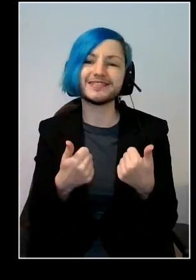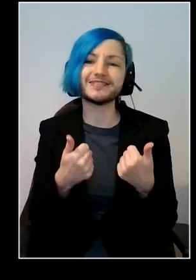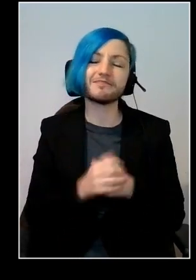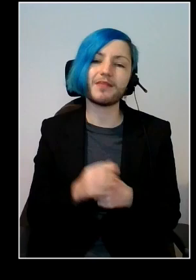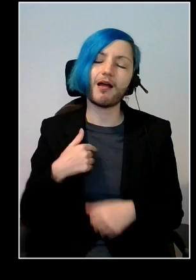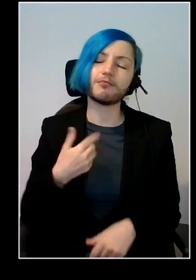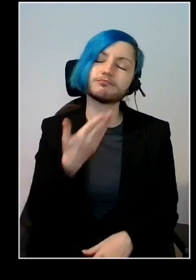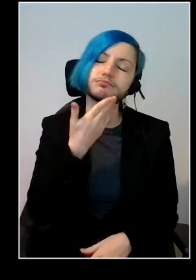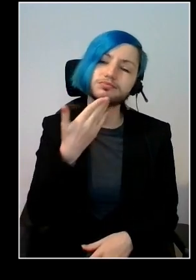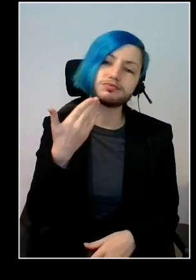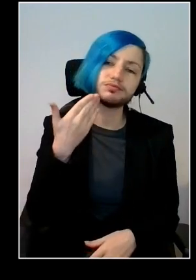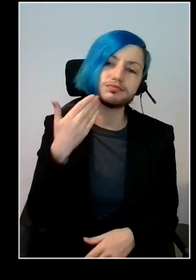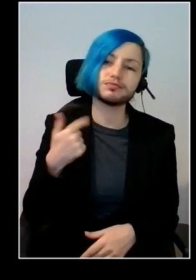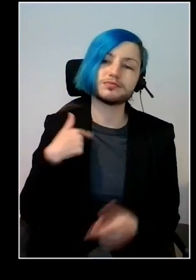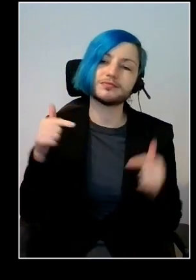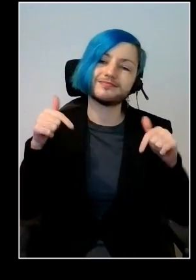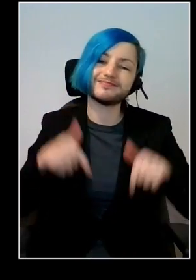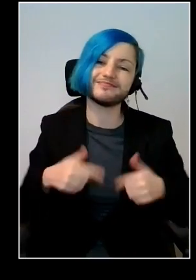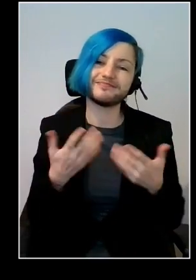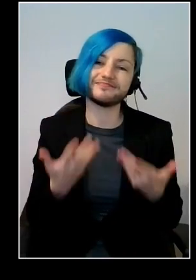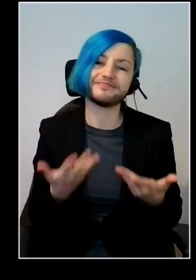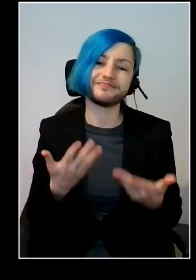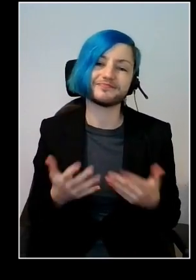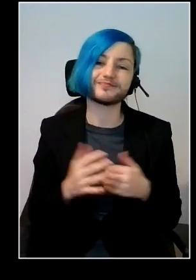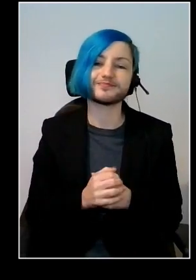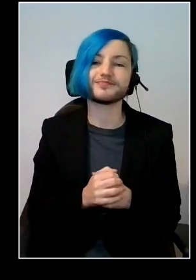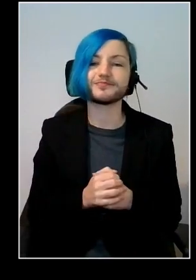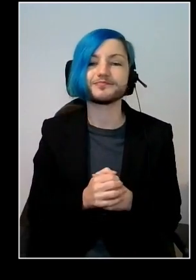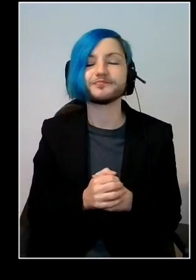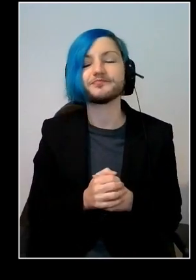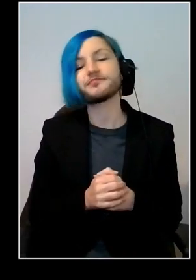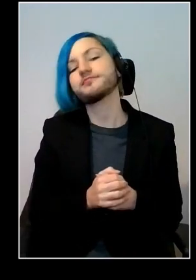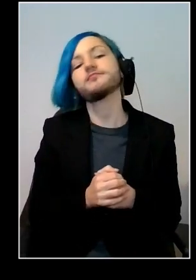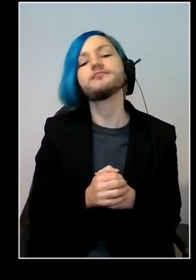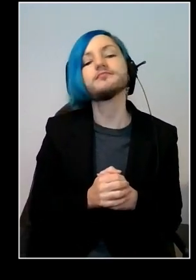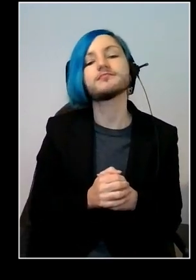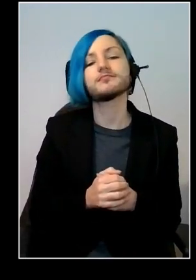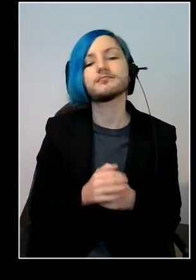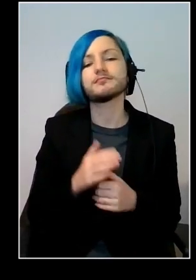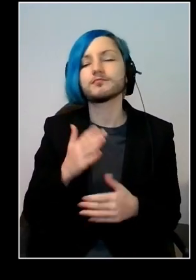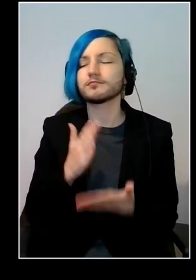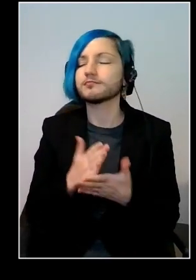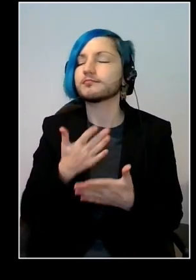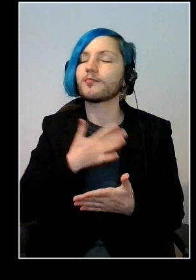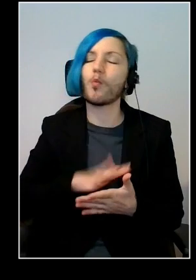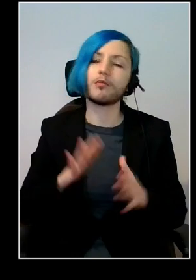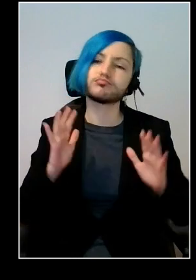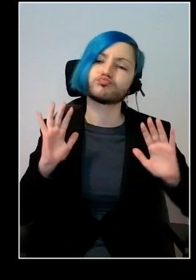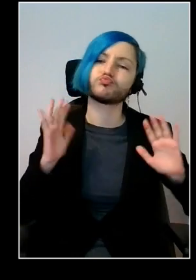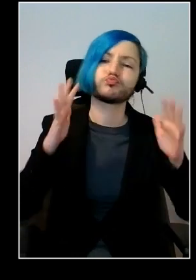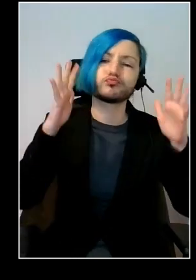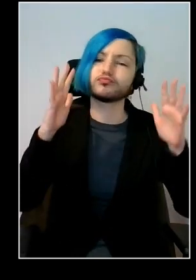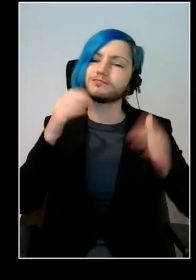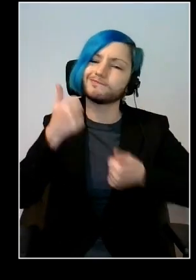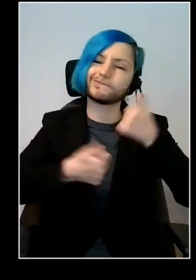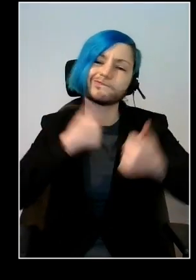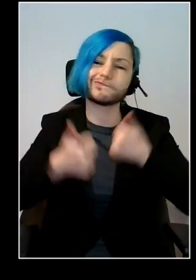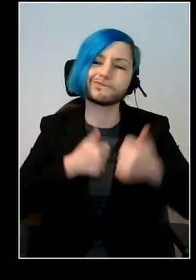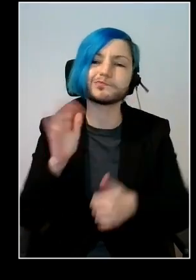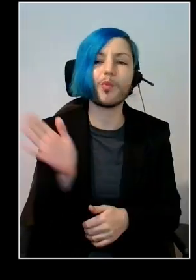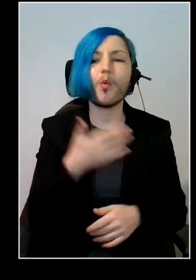taking part in this year's awards to celebrate and congratulate all our winners and